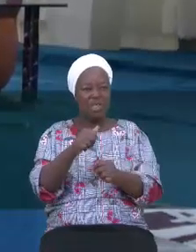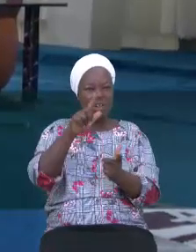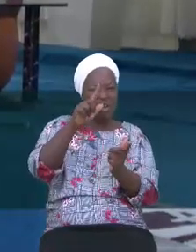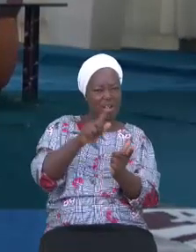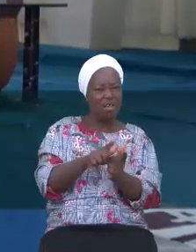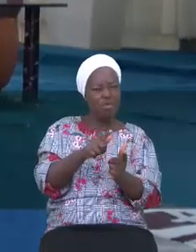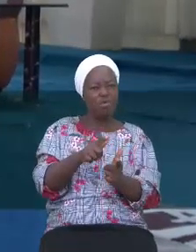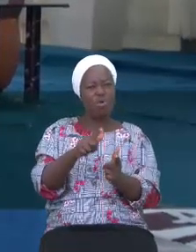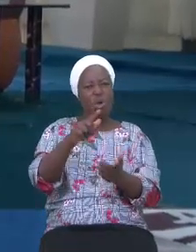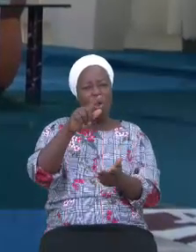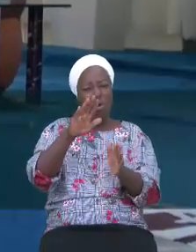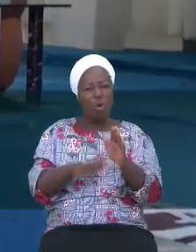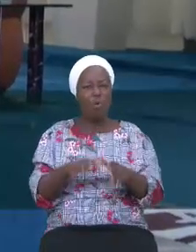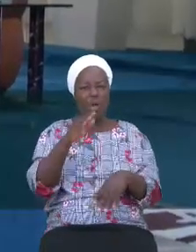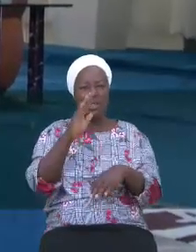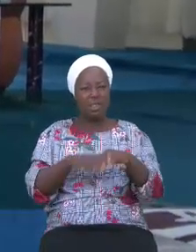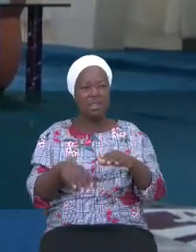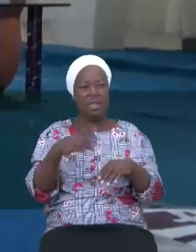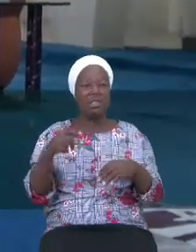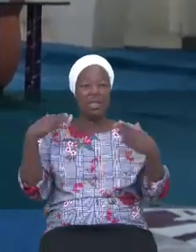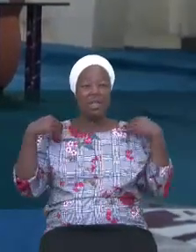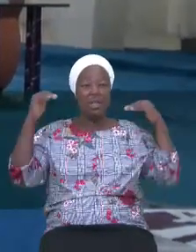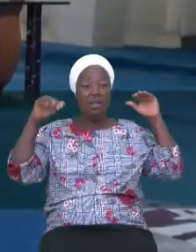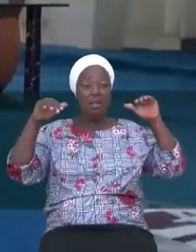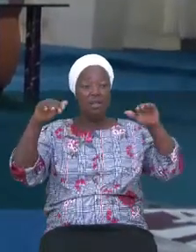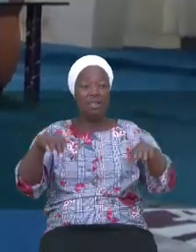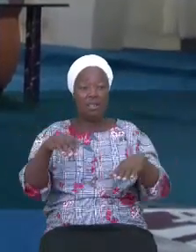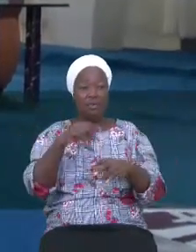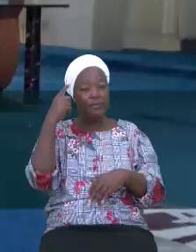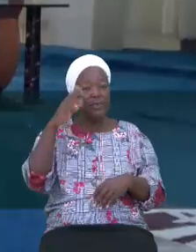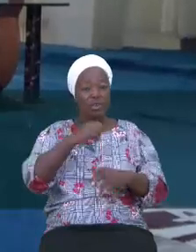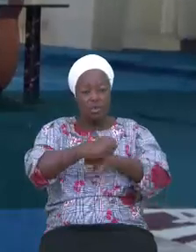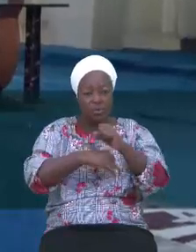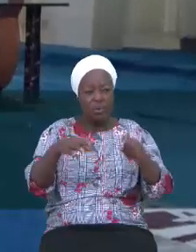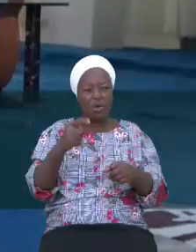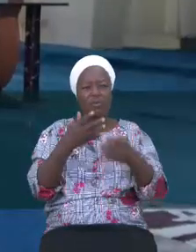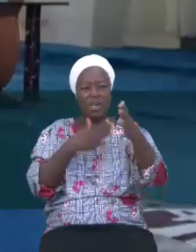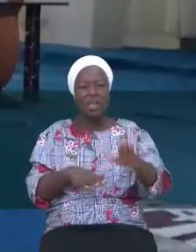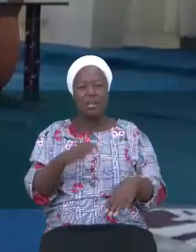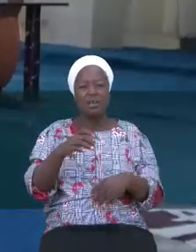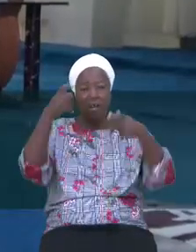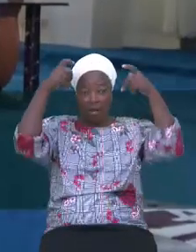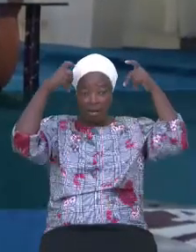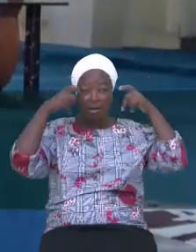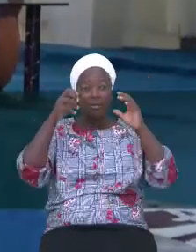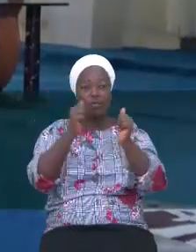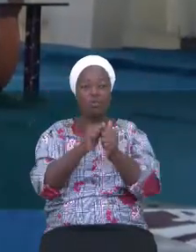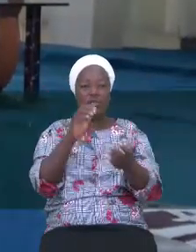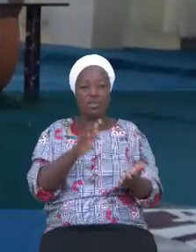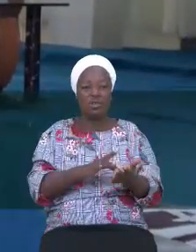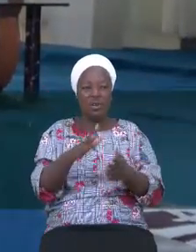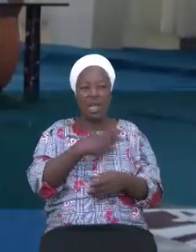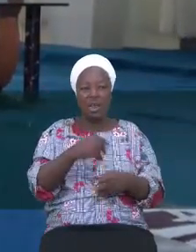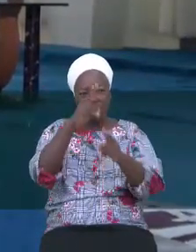lower than the angels for the suffering of death, crowned with glory